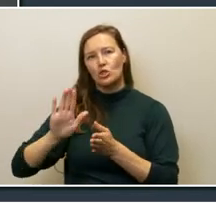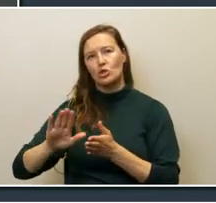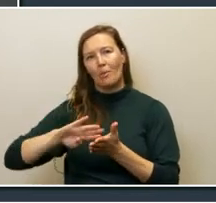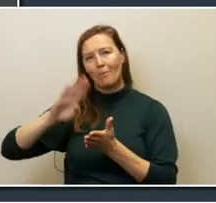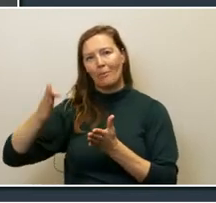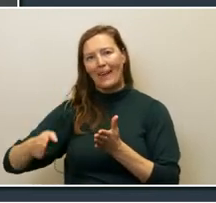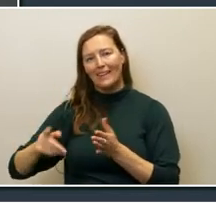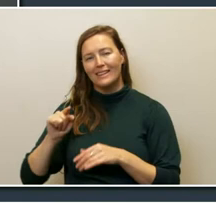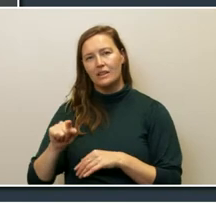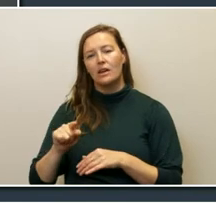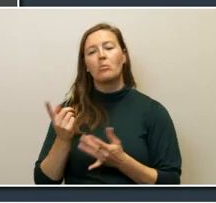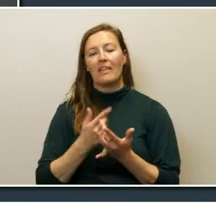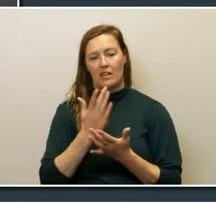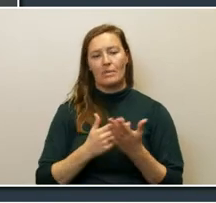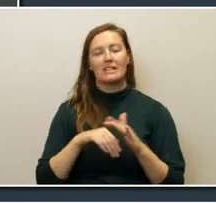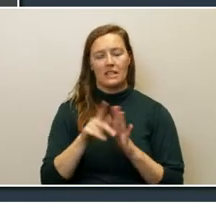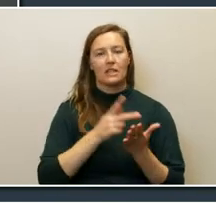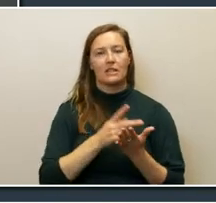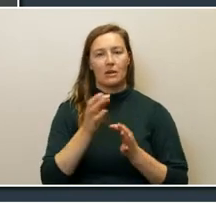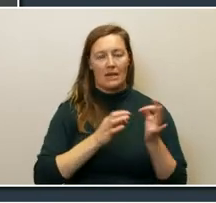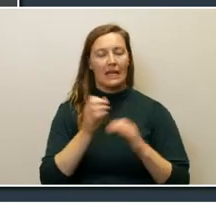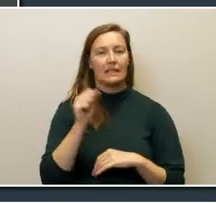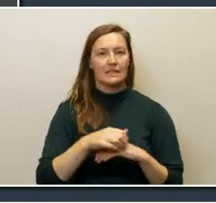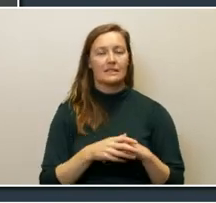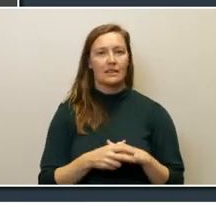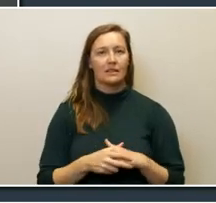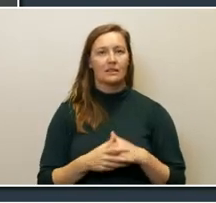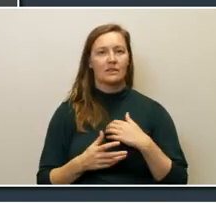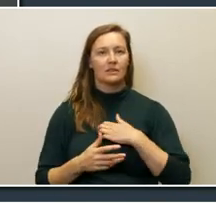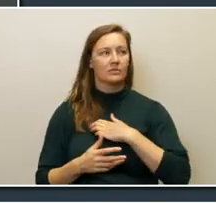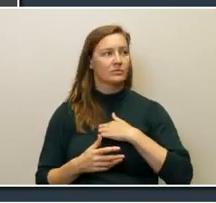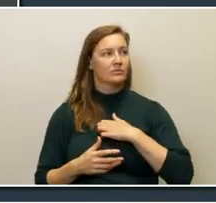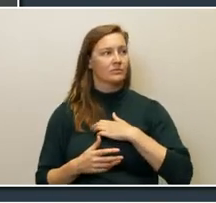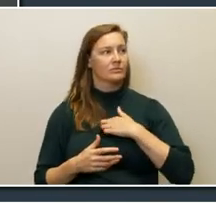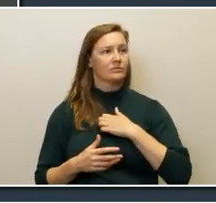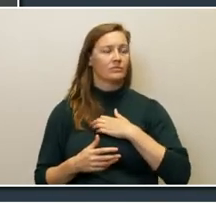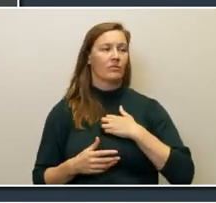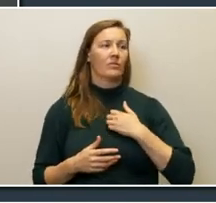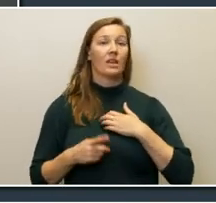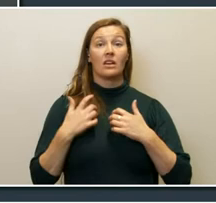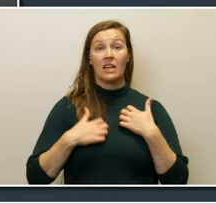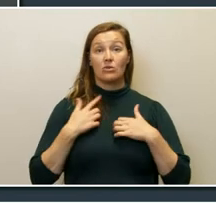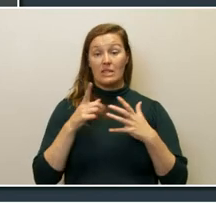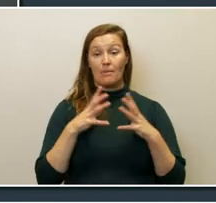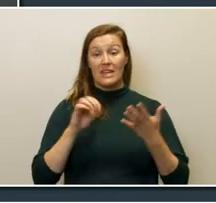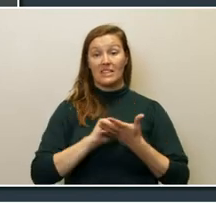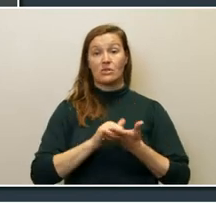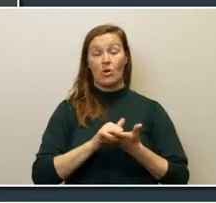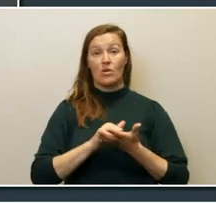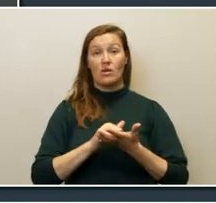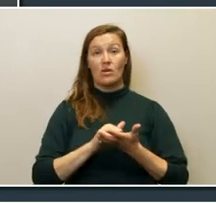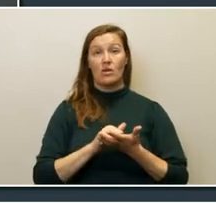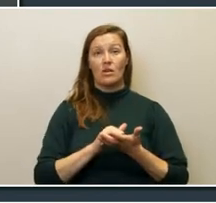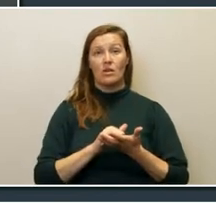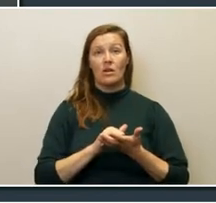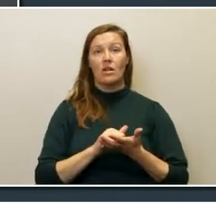So the rest of it's part of the plan. Thank you. But it's quite interesting that big stone out the front takes a